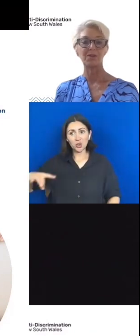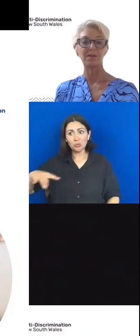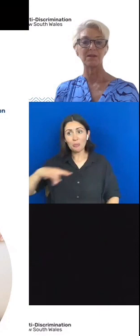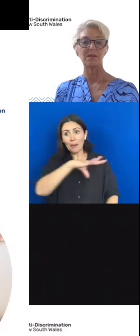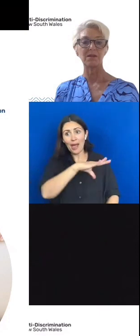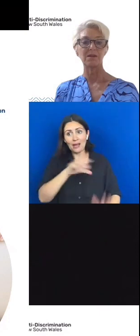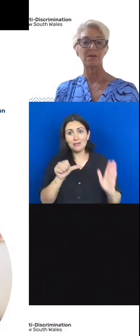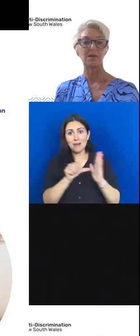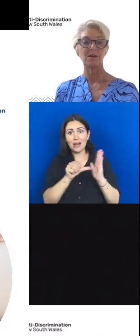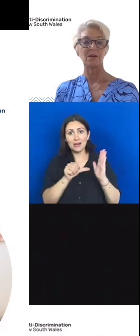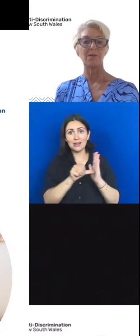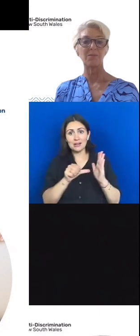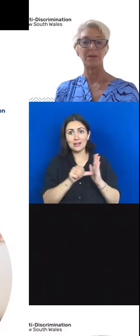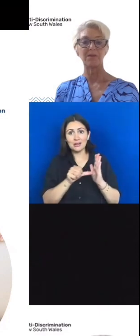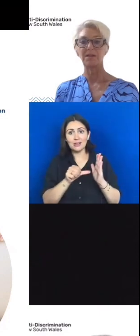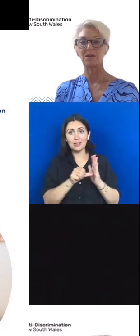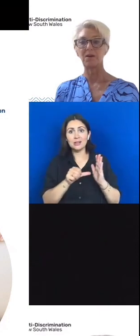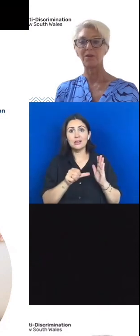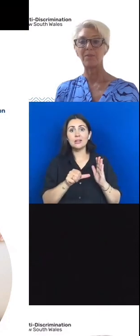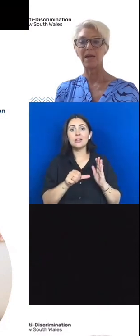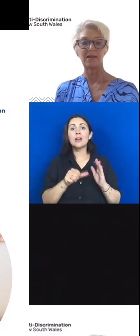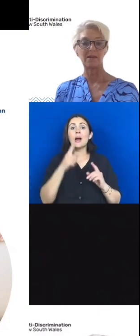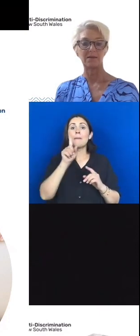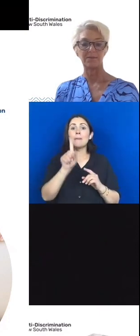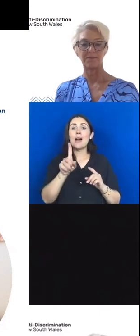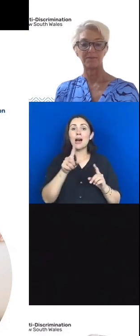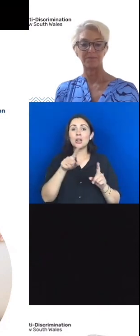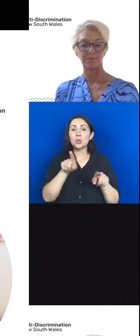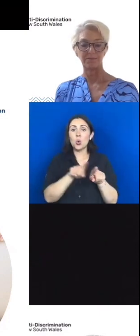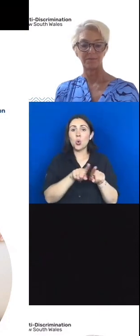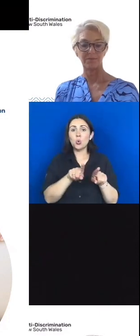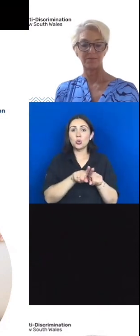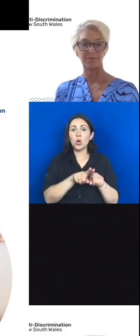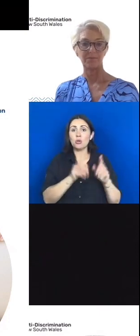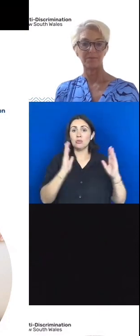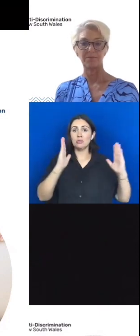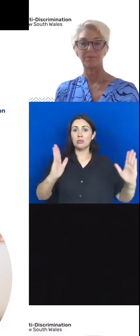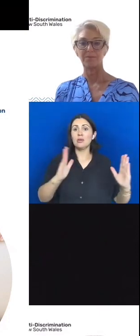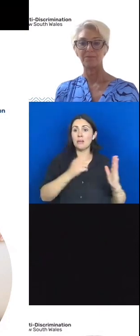future use of the period of the ban.